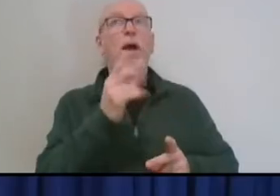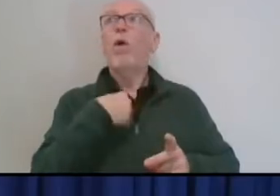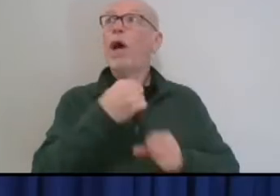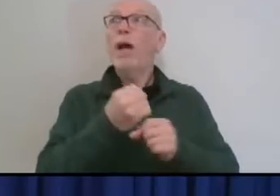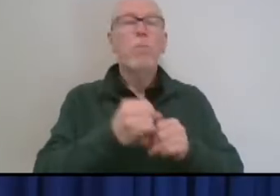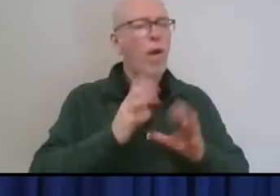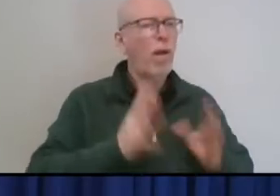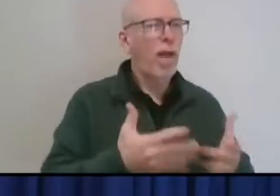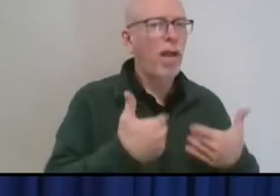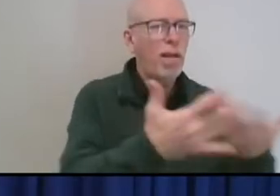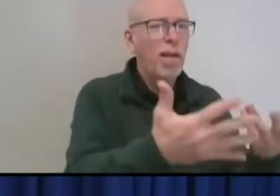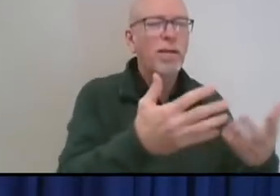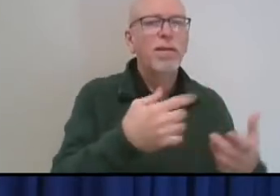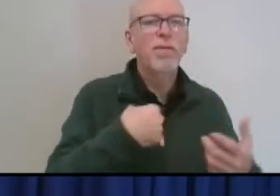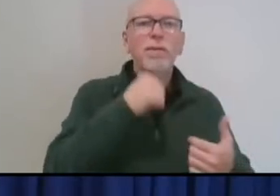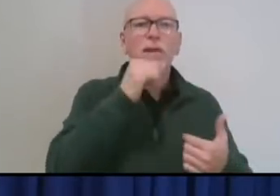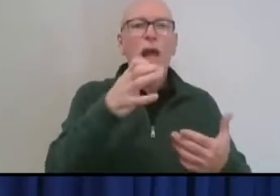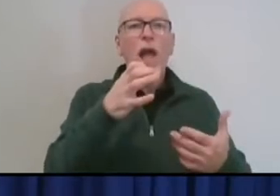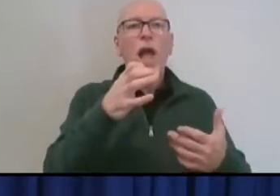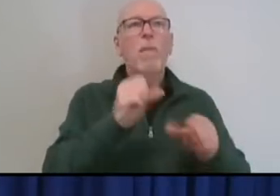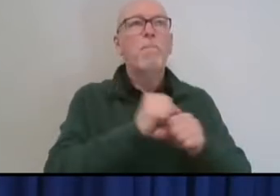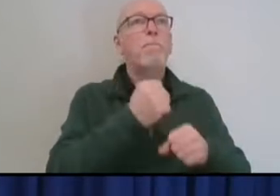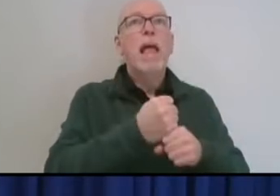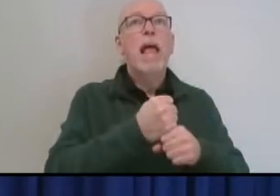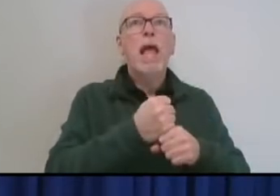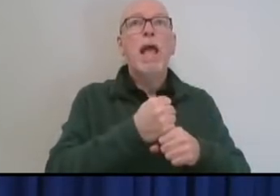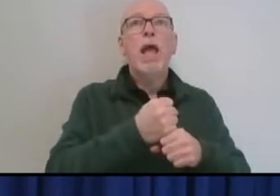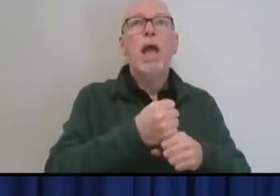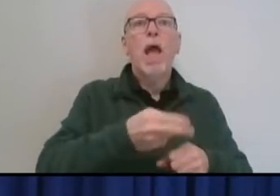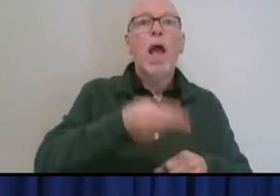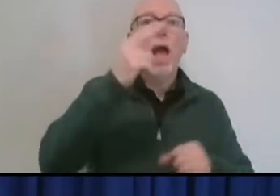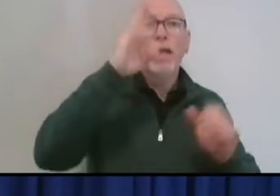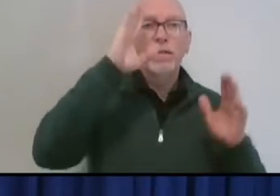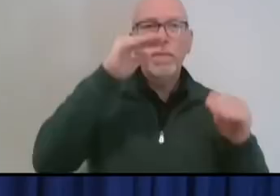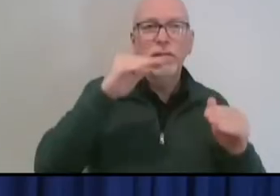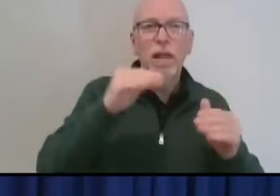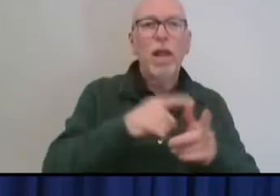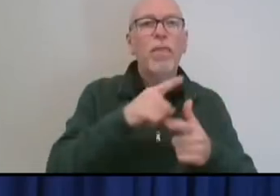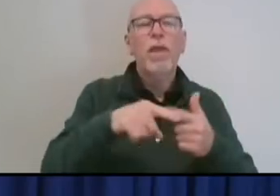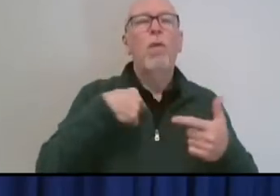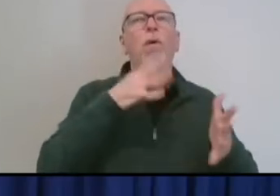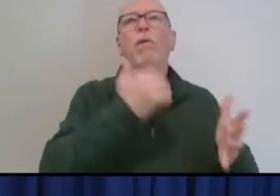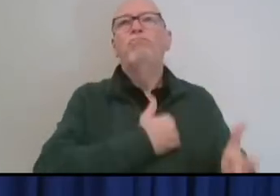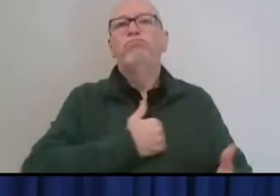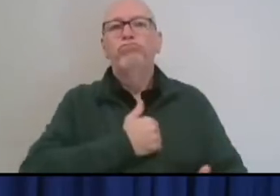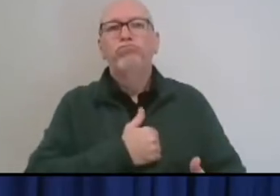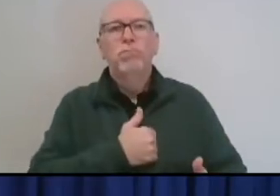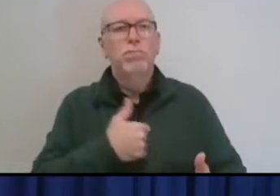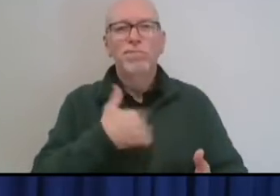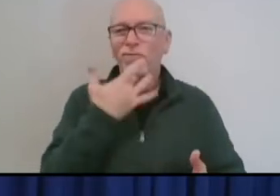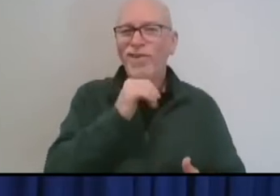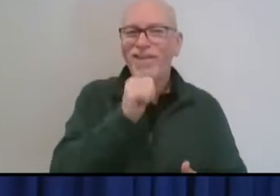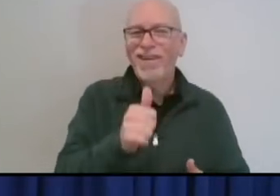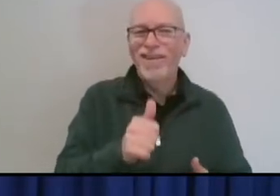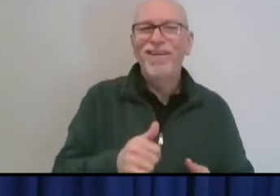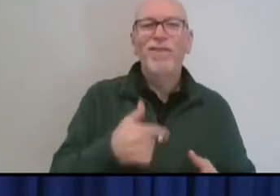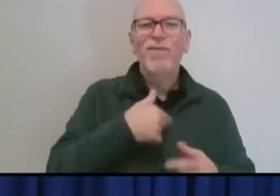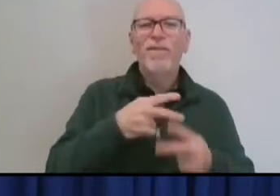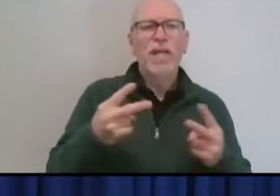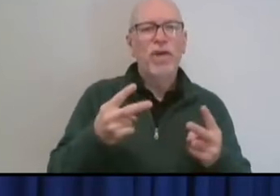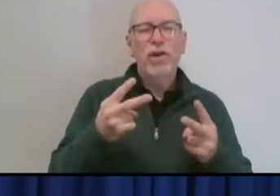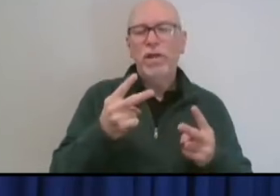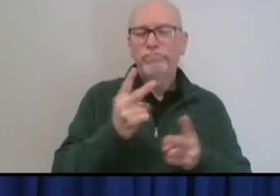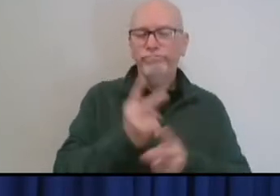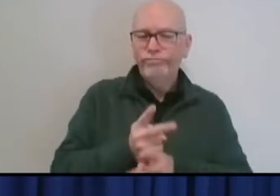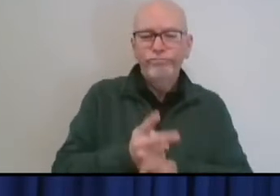not, we're not putting out a mass communication and then have to change it. So we're very methodical,